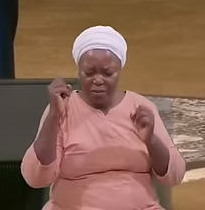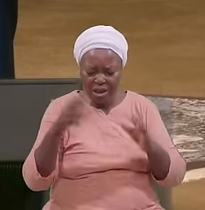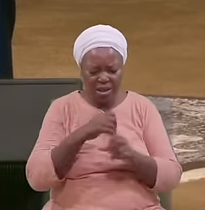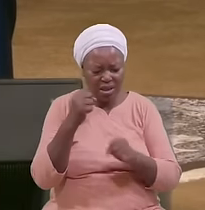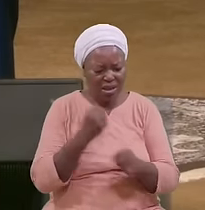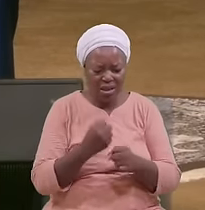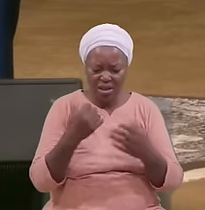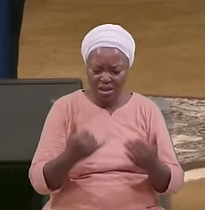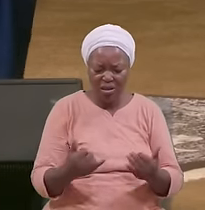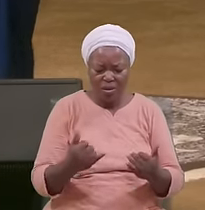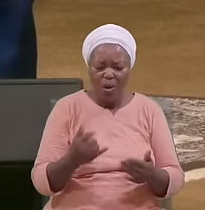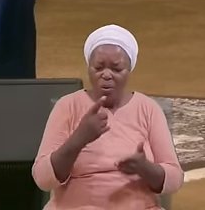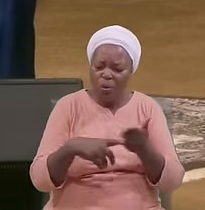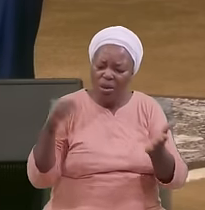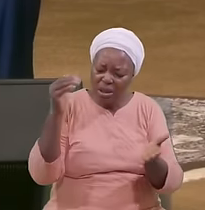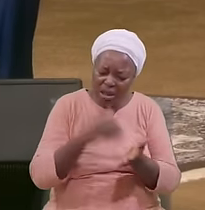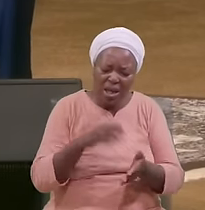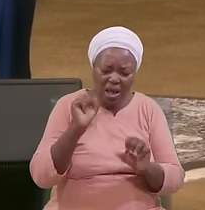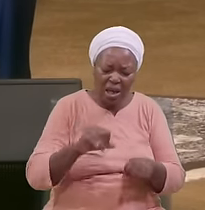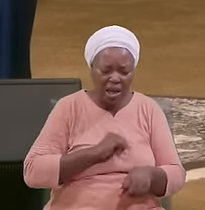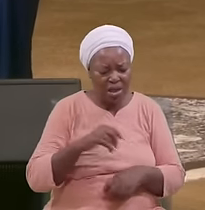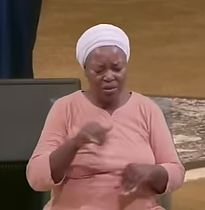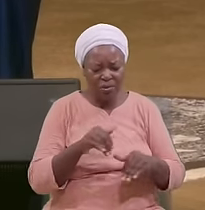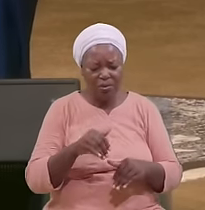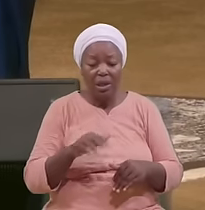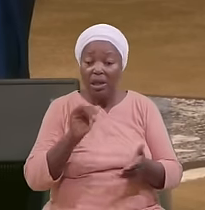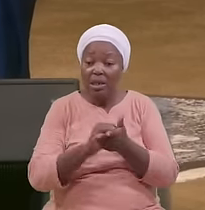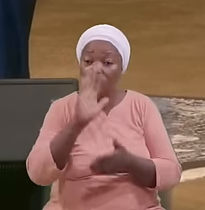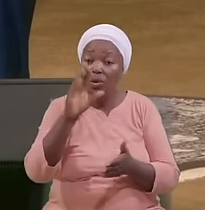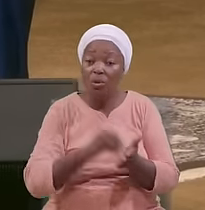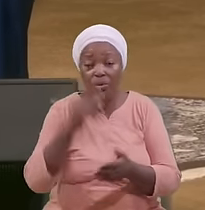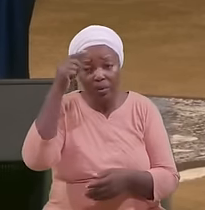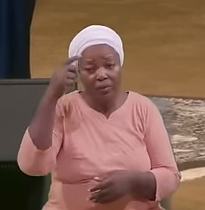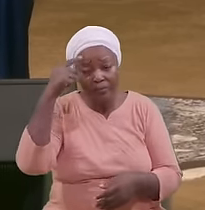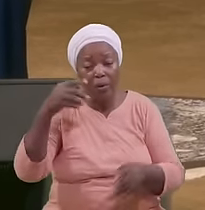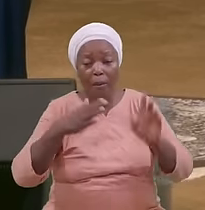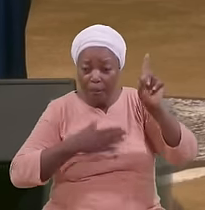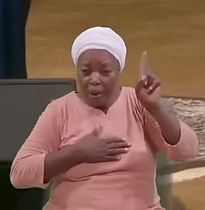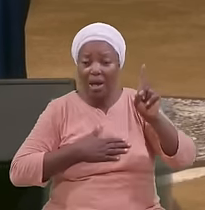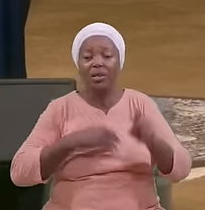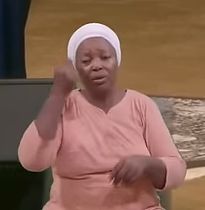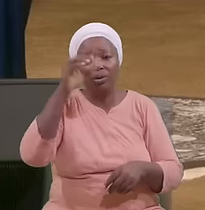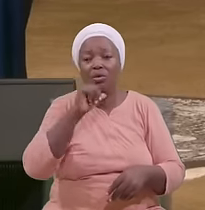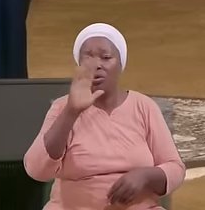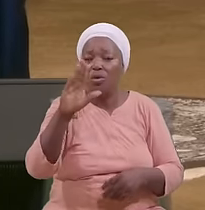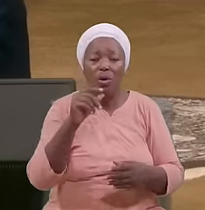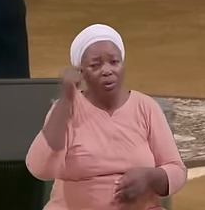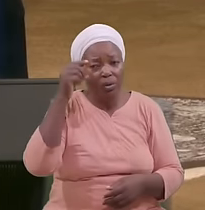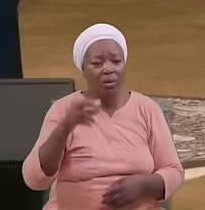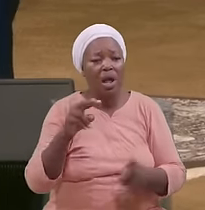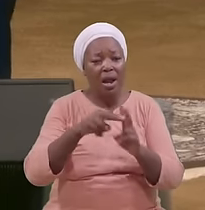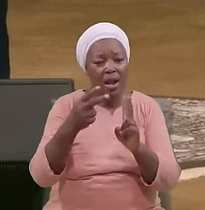I do? That's your own thought. For my thoughts are not your thoughts, neither are your ways